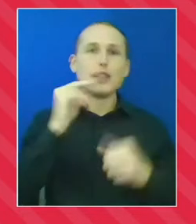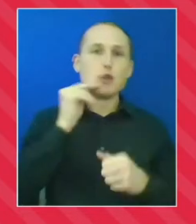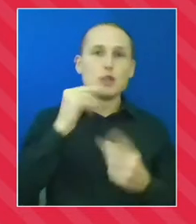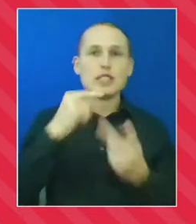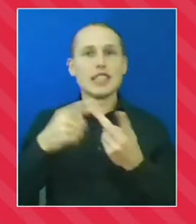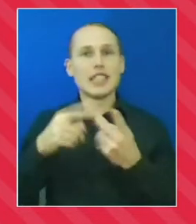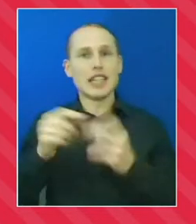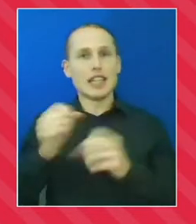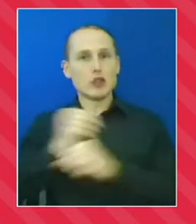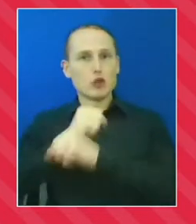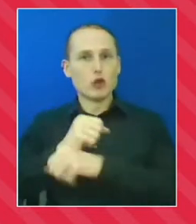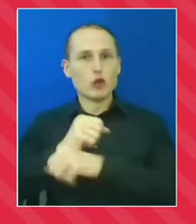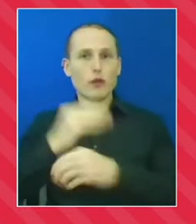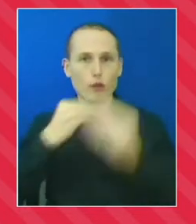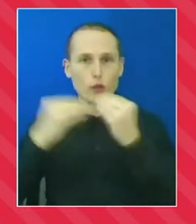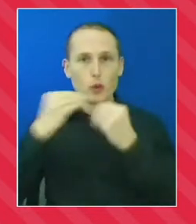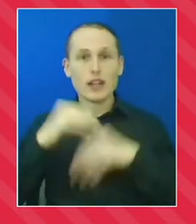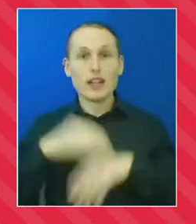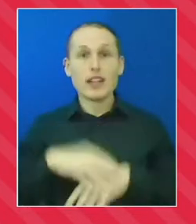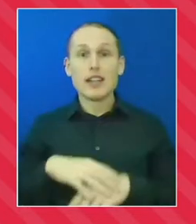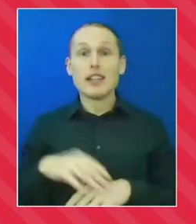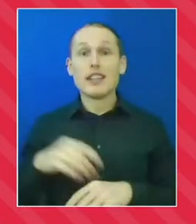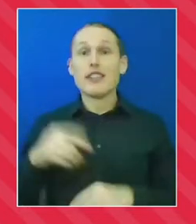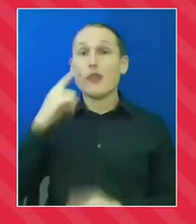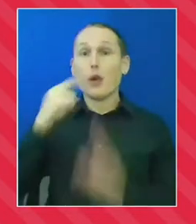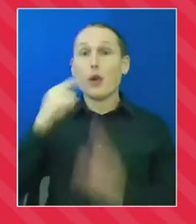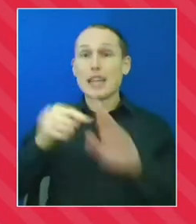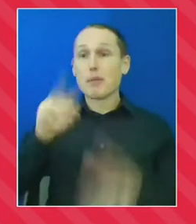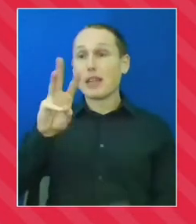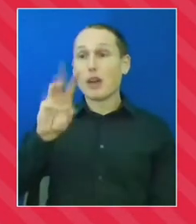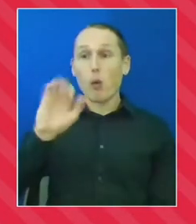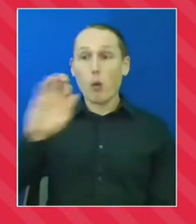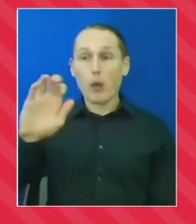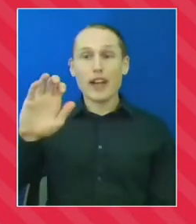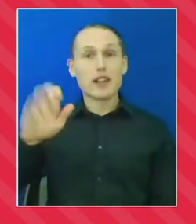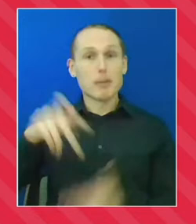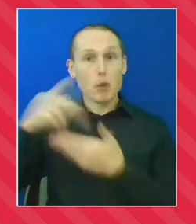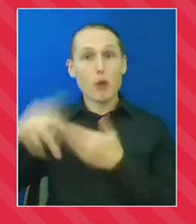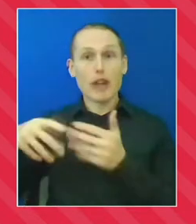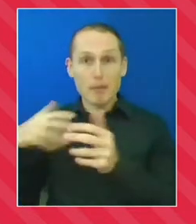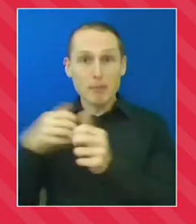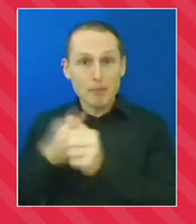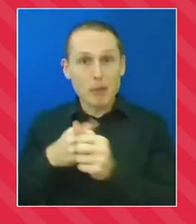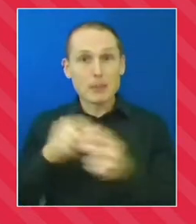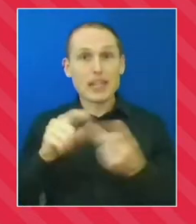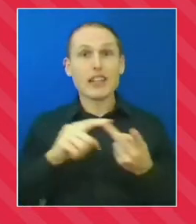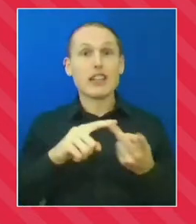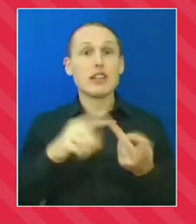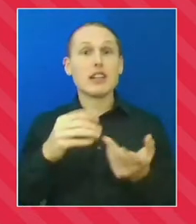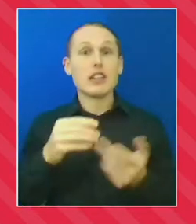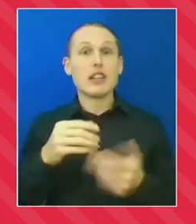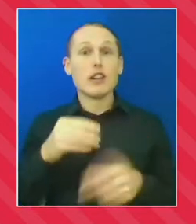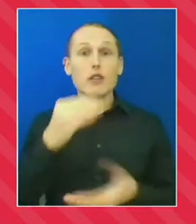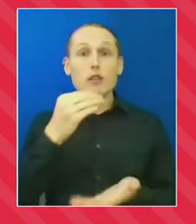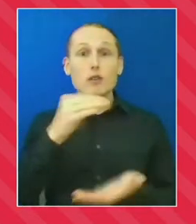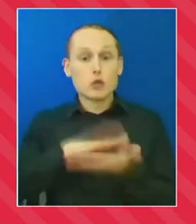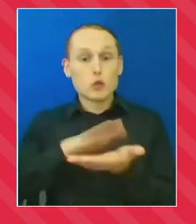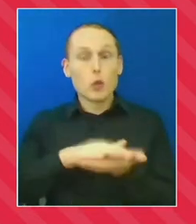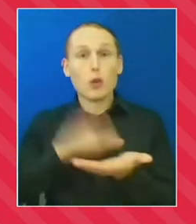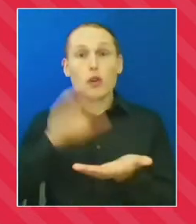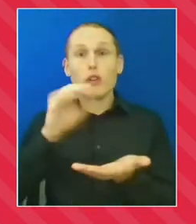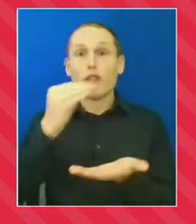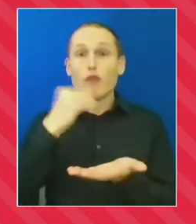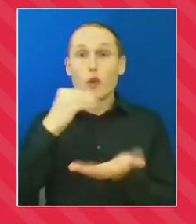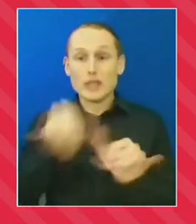food package with science-informed changes. We are updating school meal standards. We're also trying to support and incentivize school